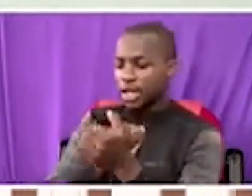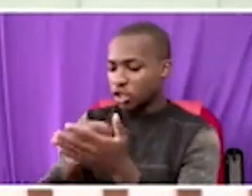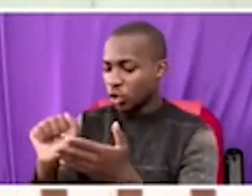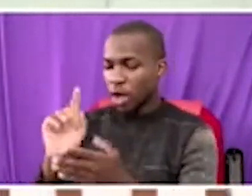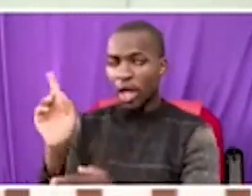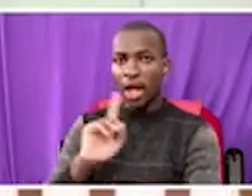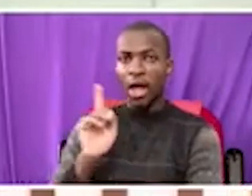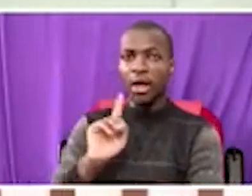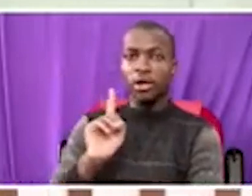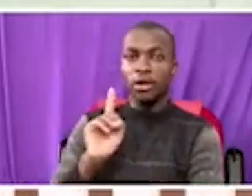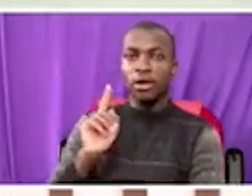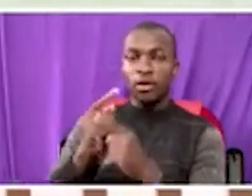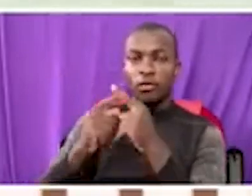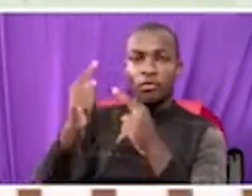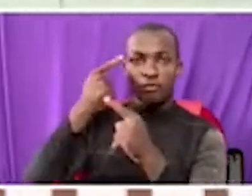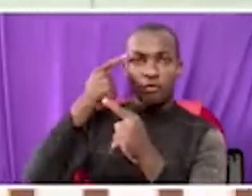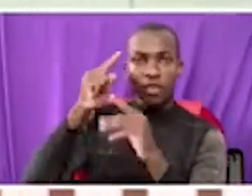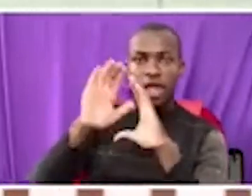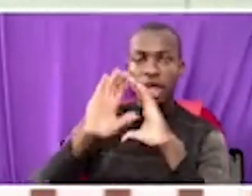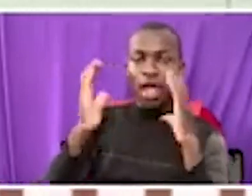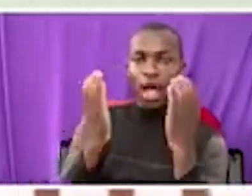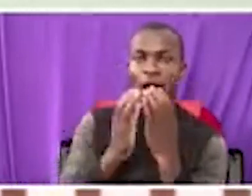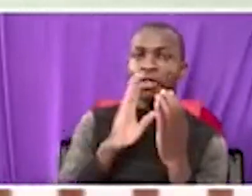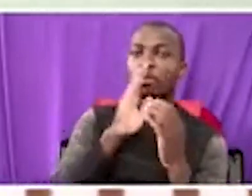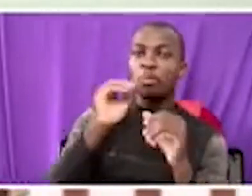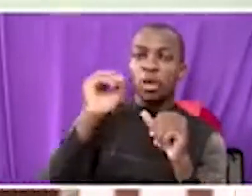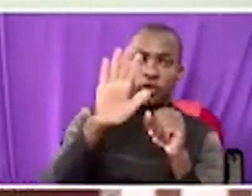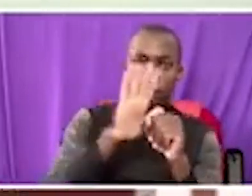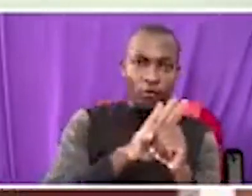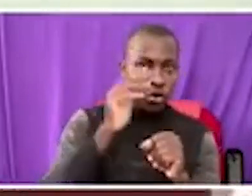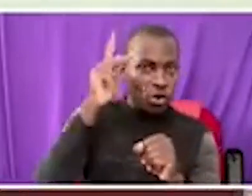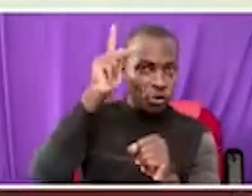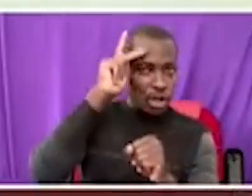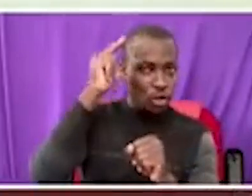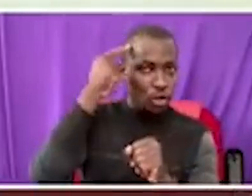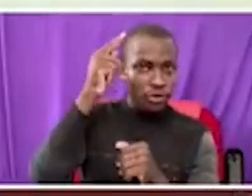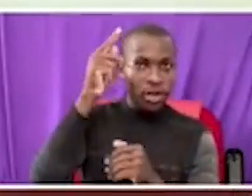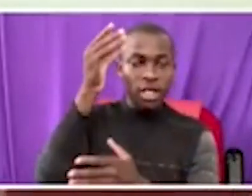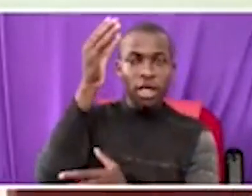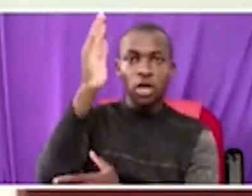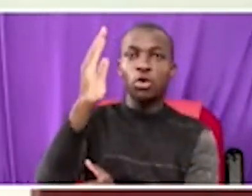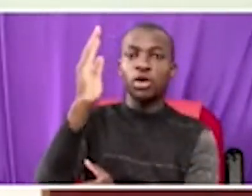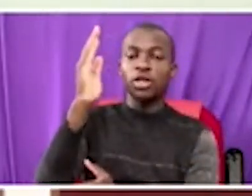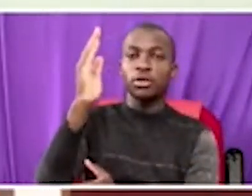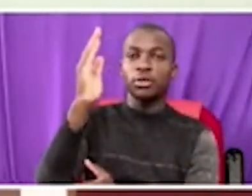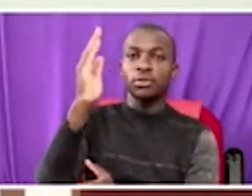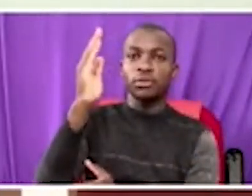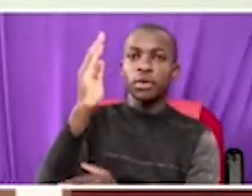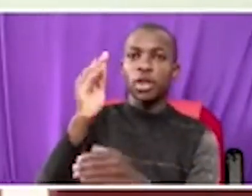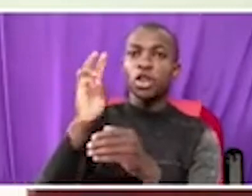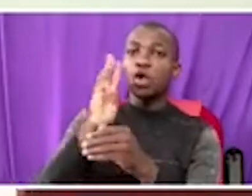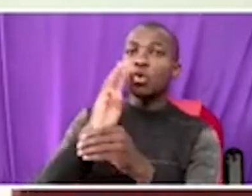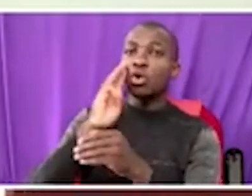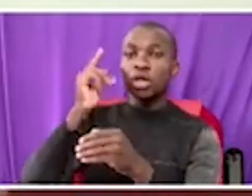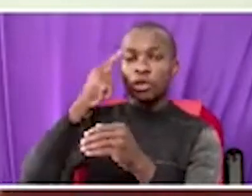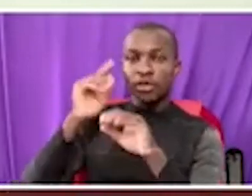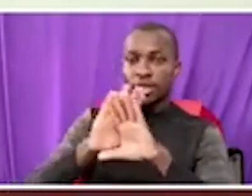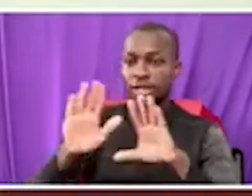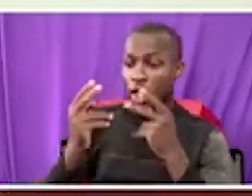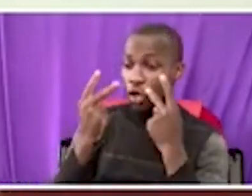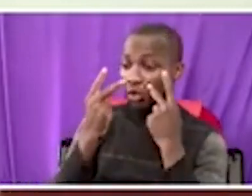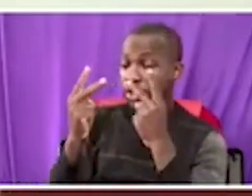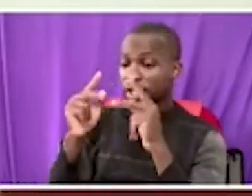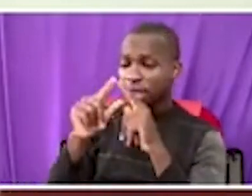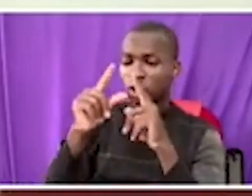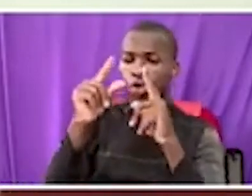holy mountain, for the earth will be full of the knowledge of the Lord as the waters cover the sea. You look at that passage